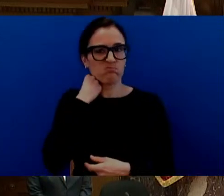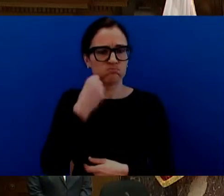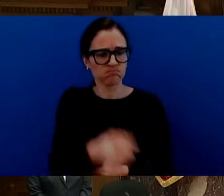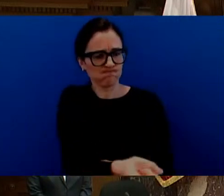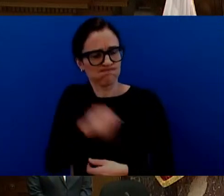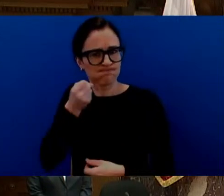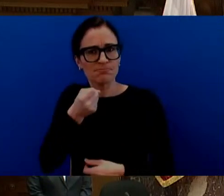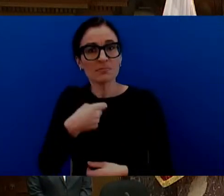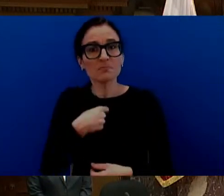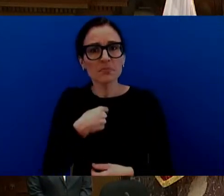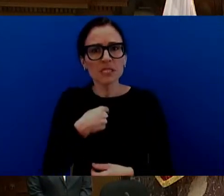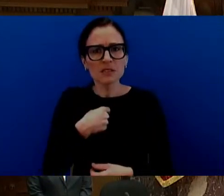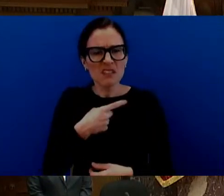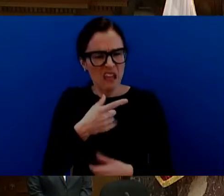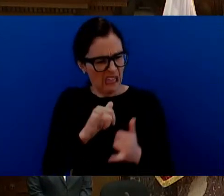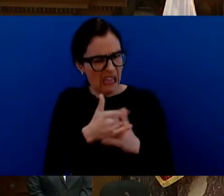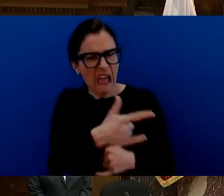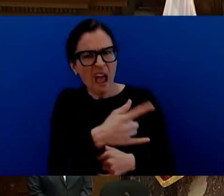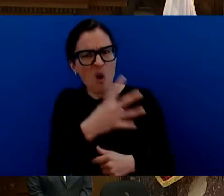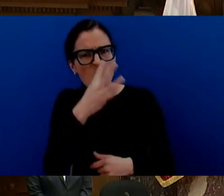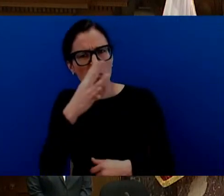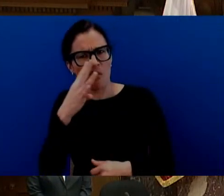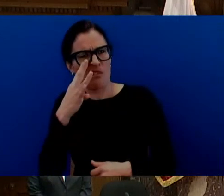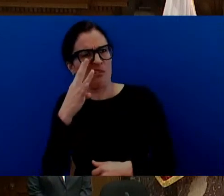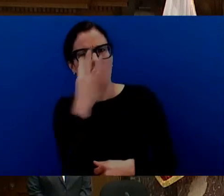Love everybody.